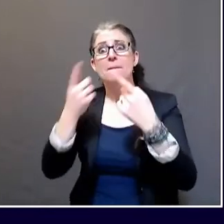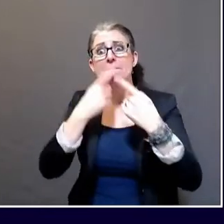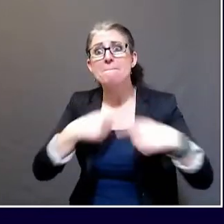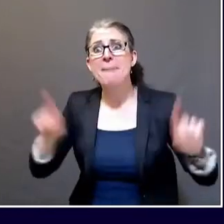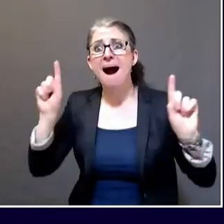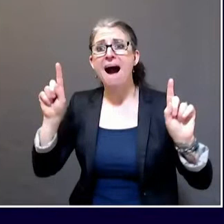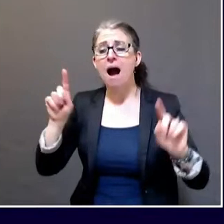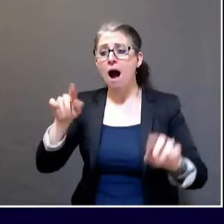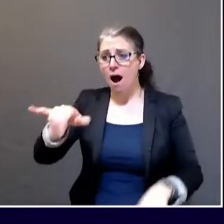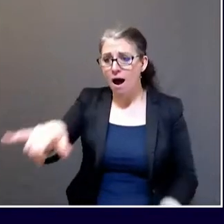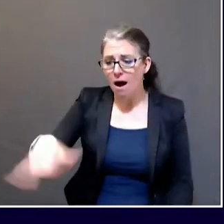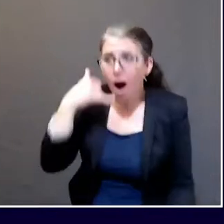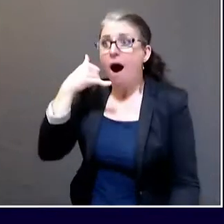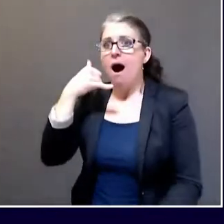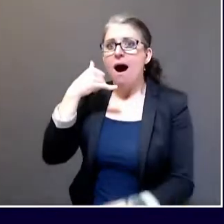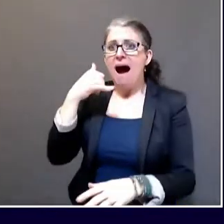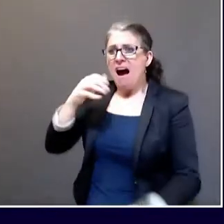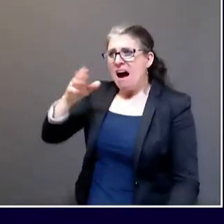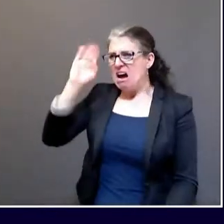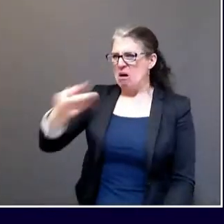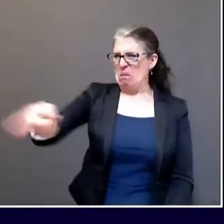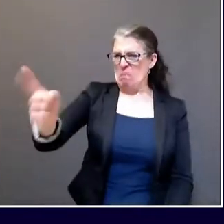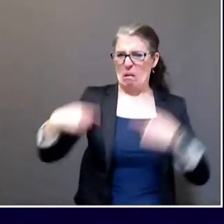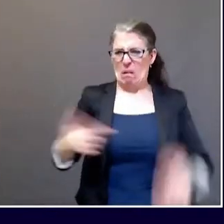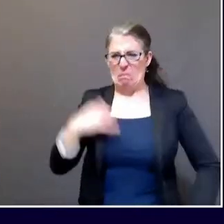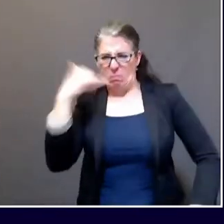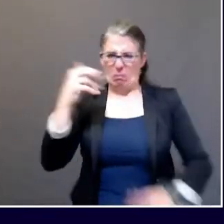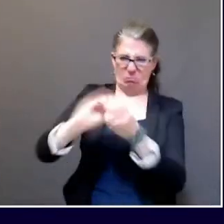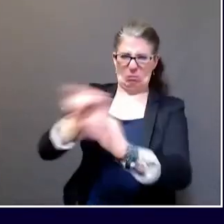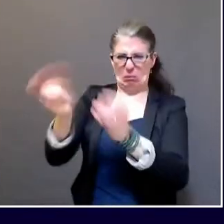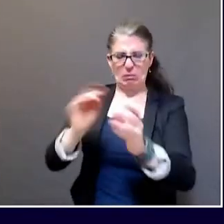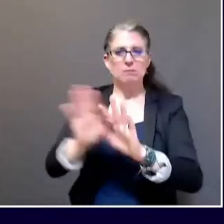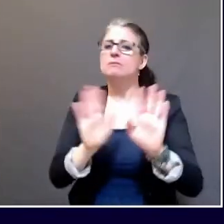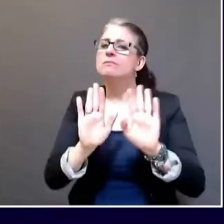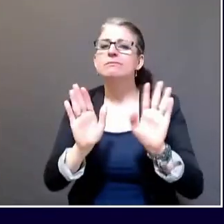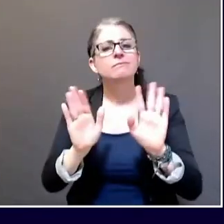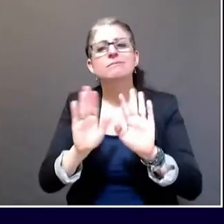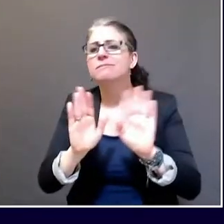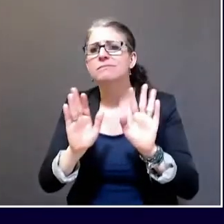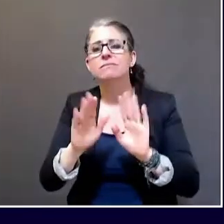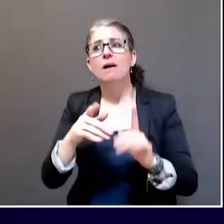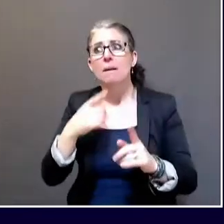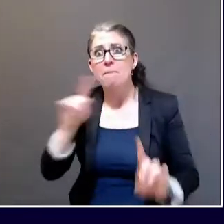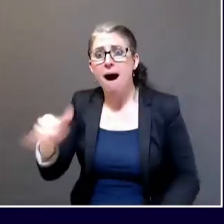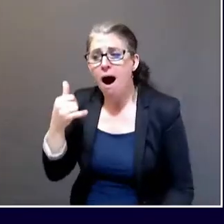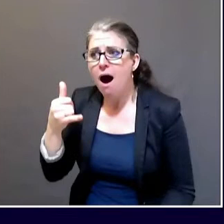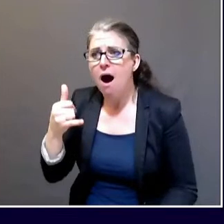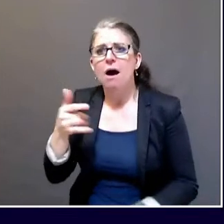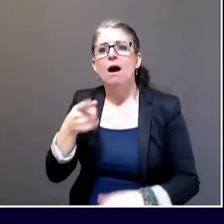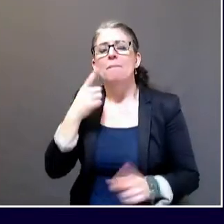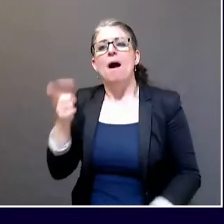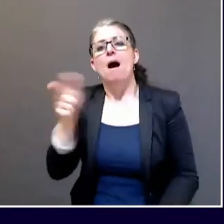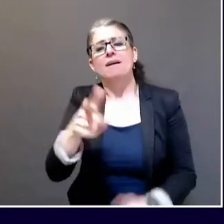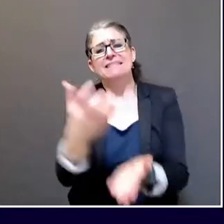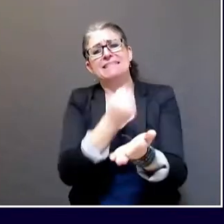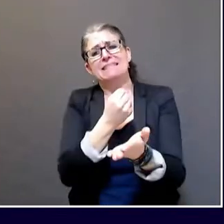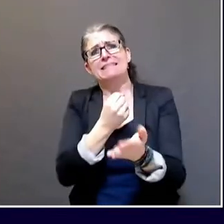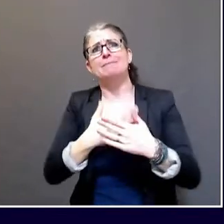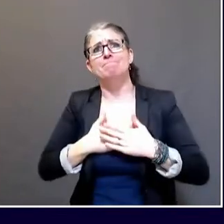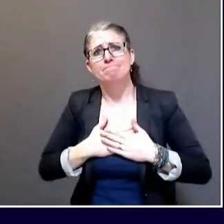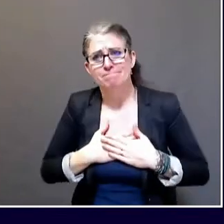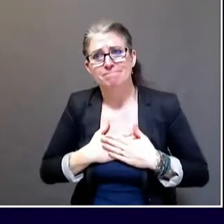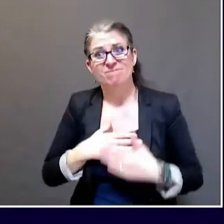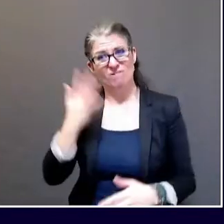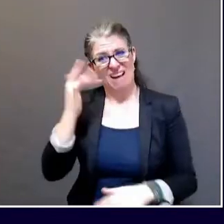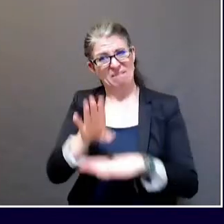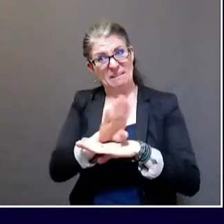that eventually folks will get vaccine. But we are in a situation where there is more demand than there is supply.